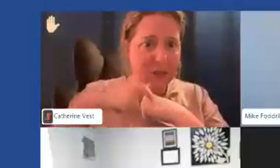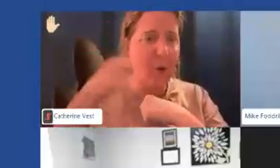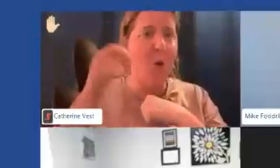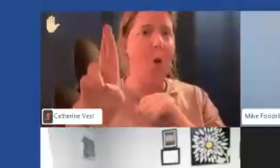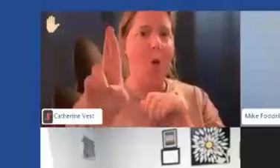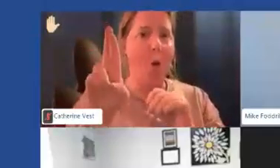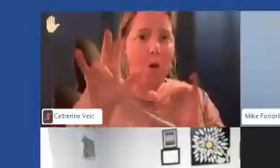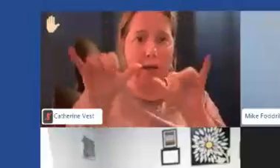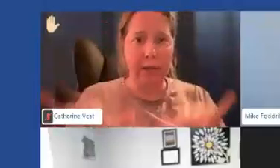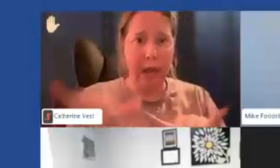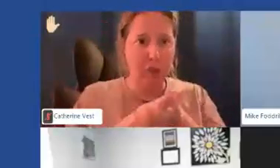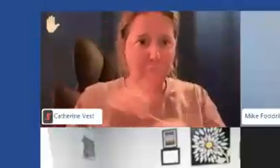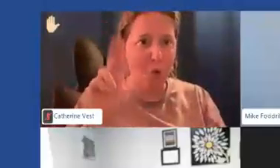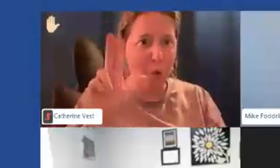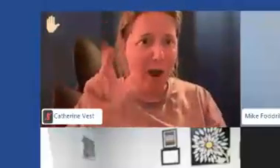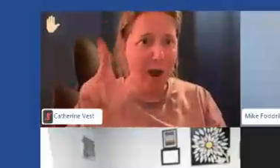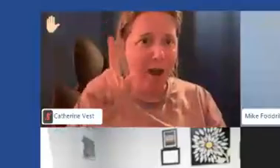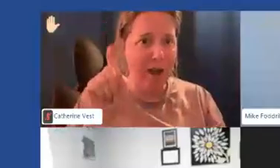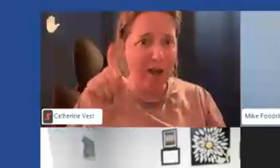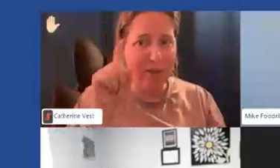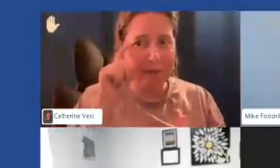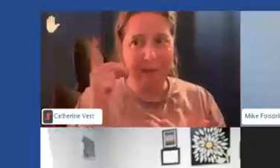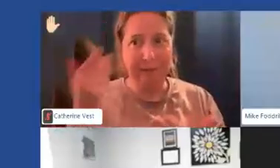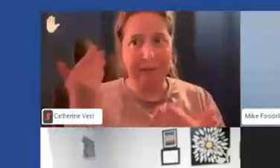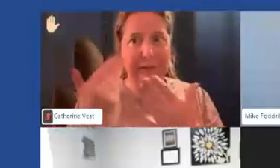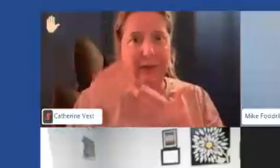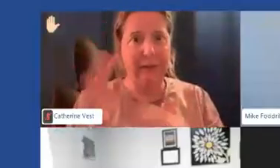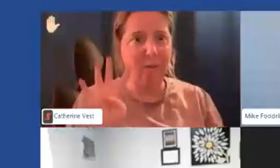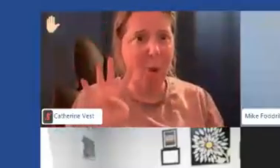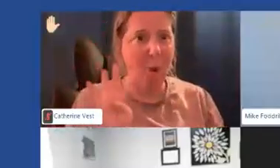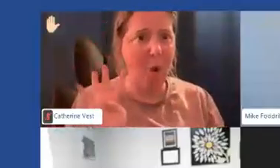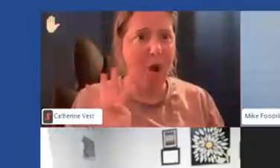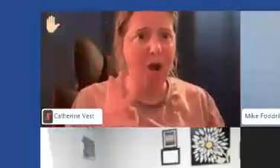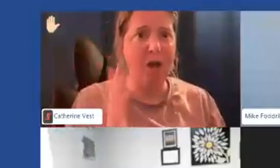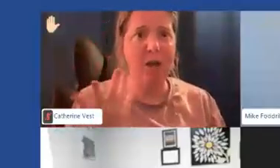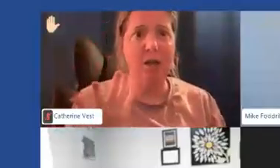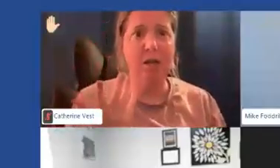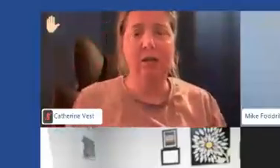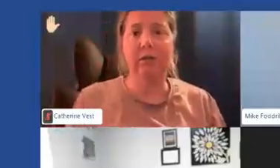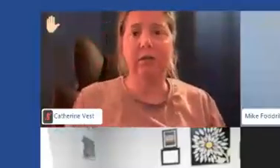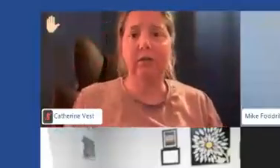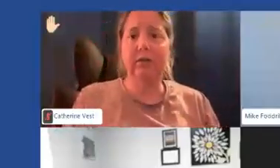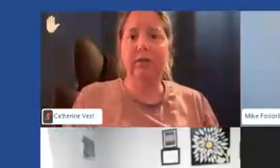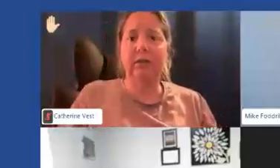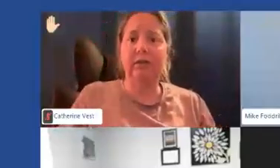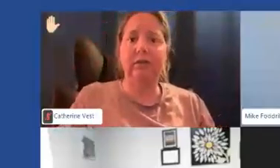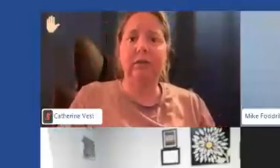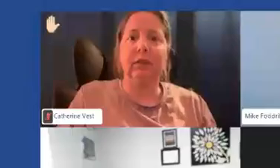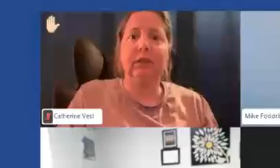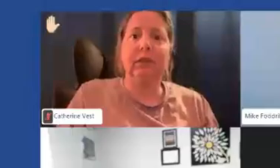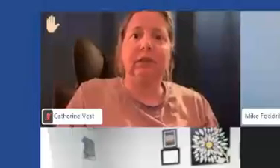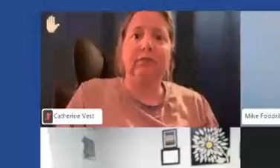discuss the proposal to extend that time, or do we just want to keep it? Is it on track? Because